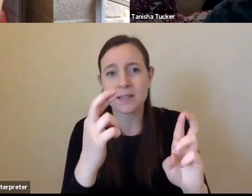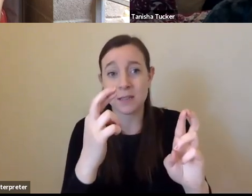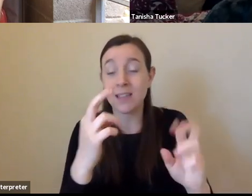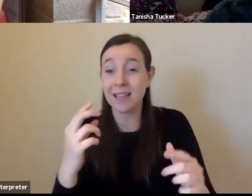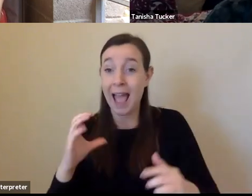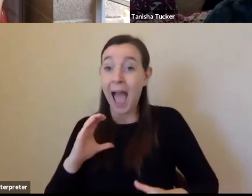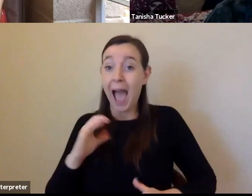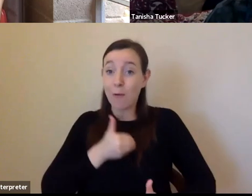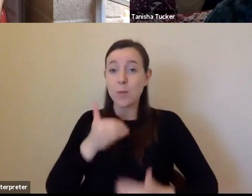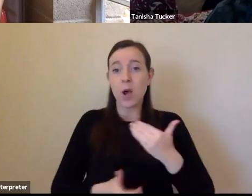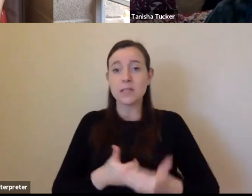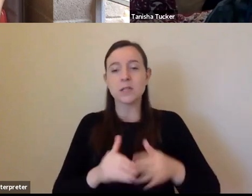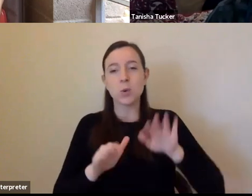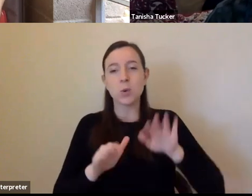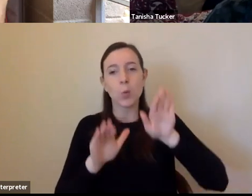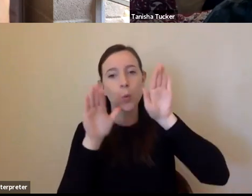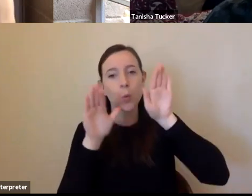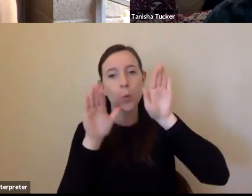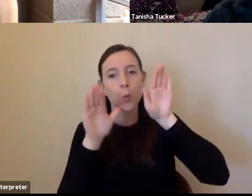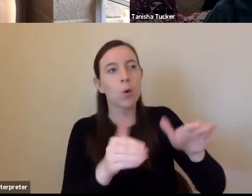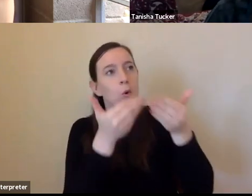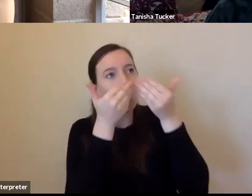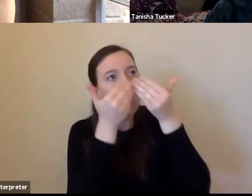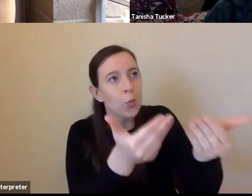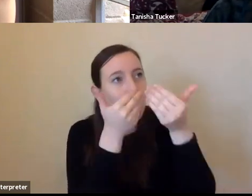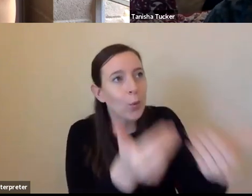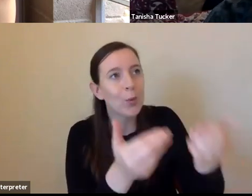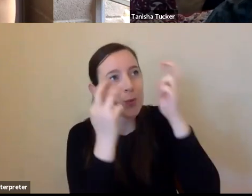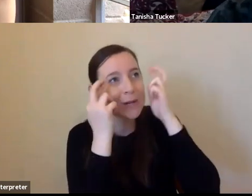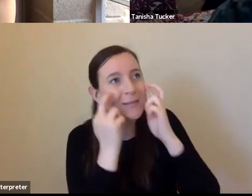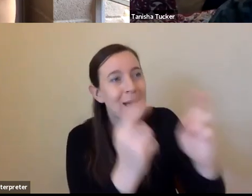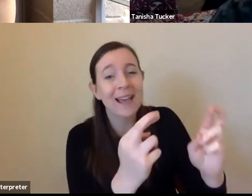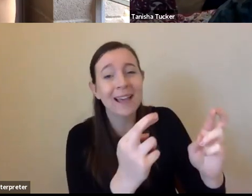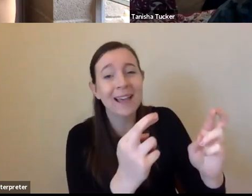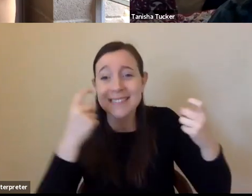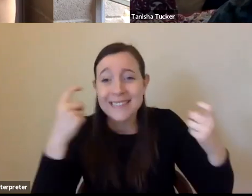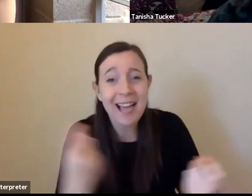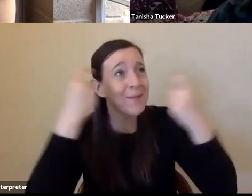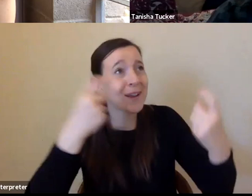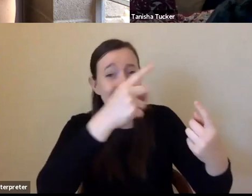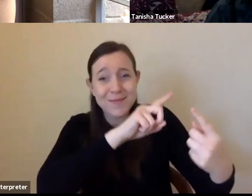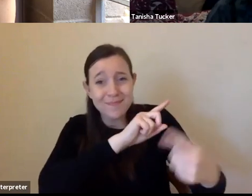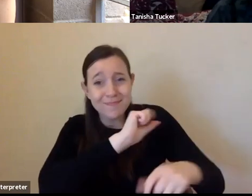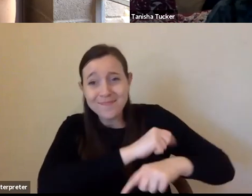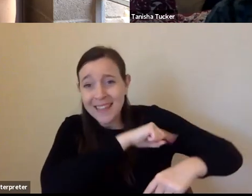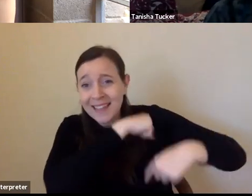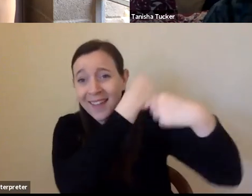them. So it starts with those saguaros. Celebrate them, respect them. They've been here a long